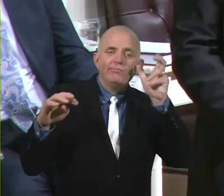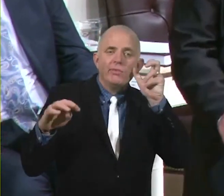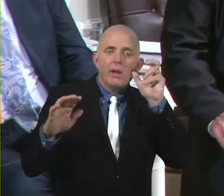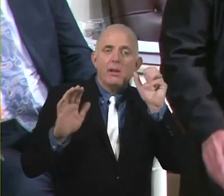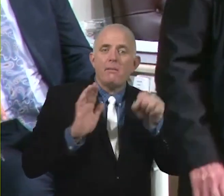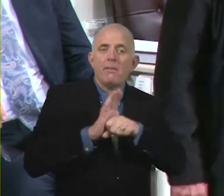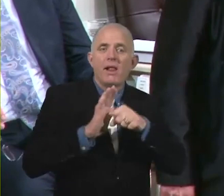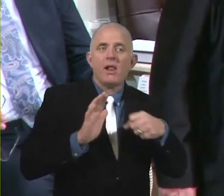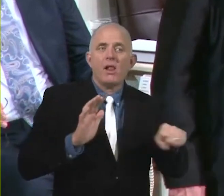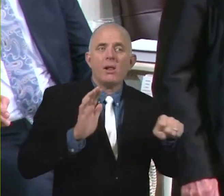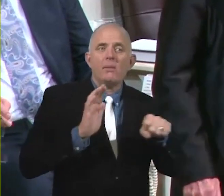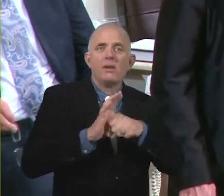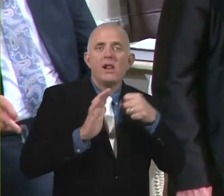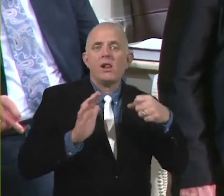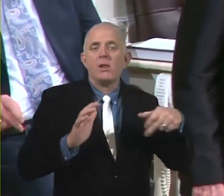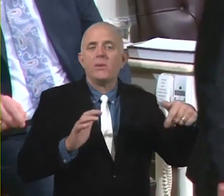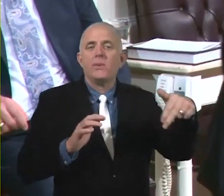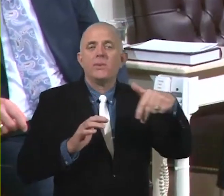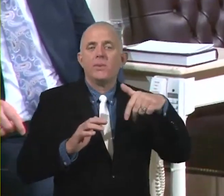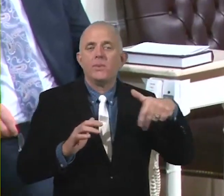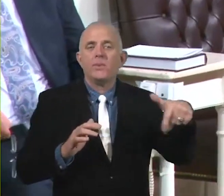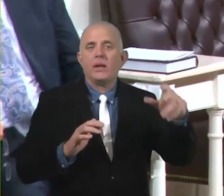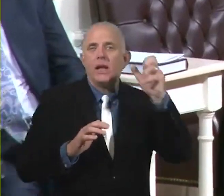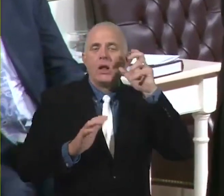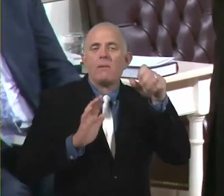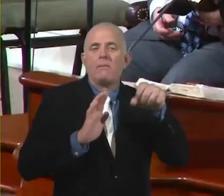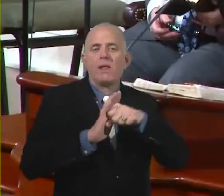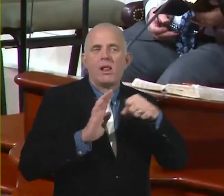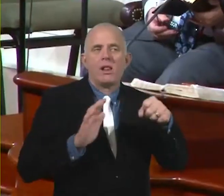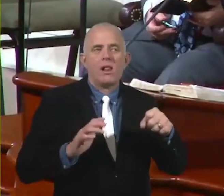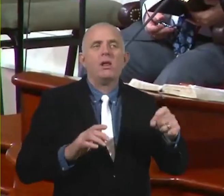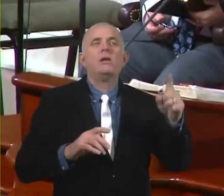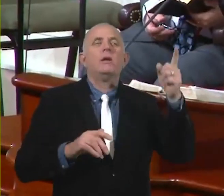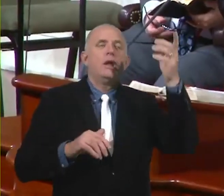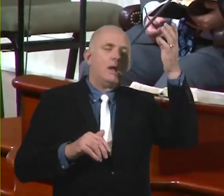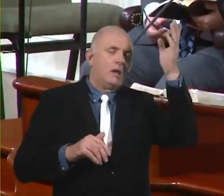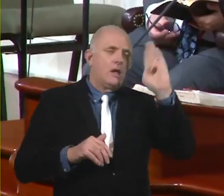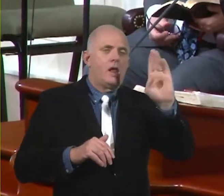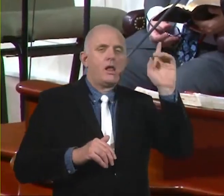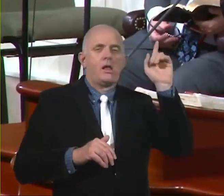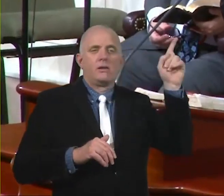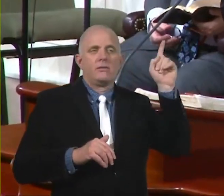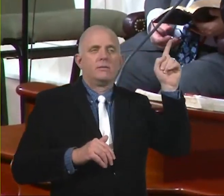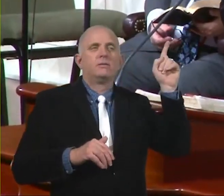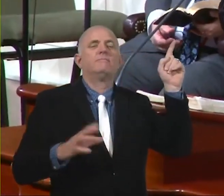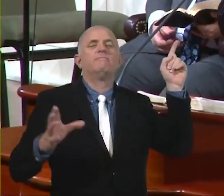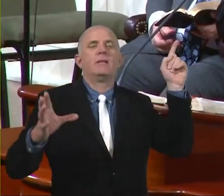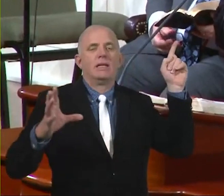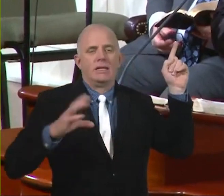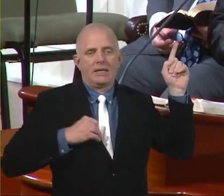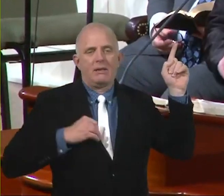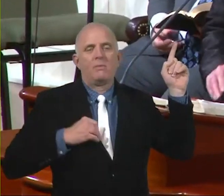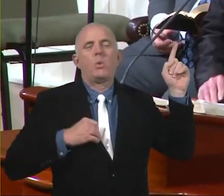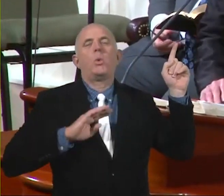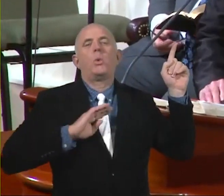hear those bells ringing, and they'd say, God has accepted.